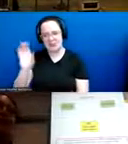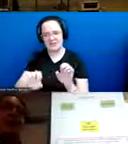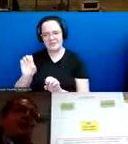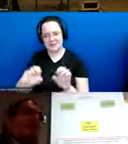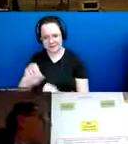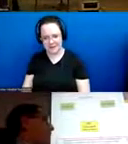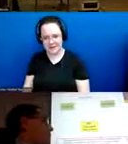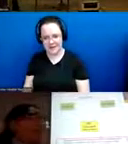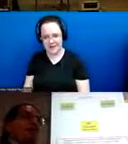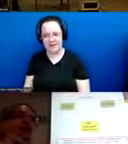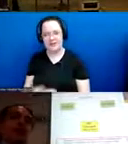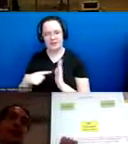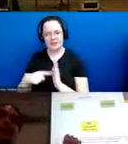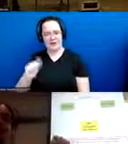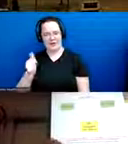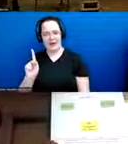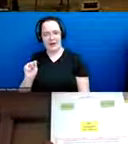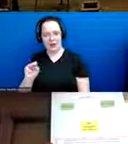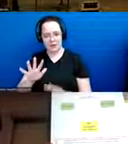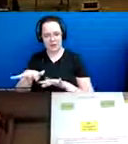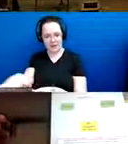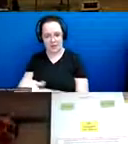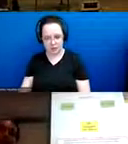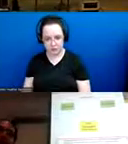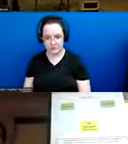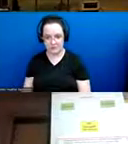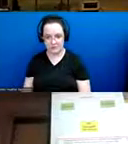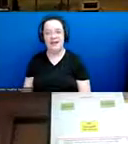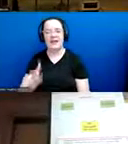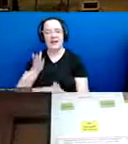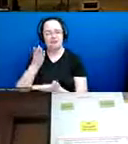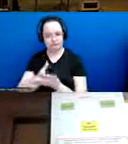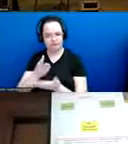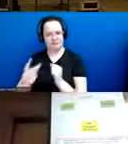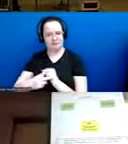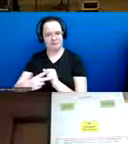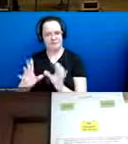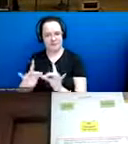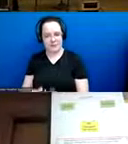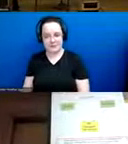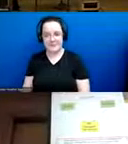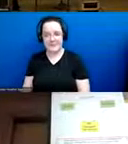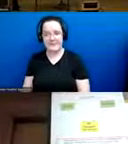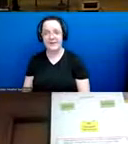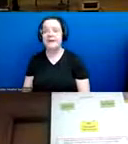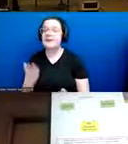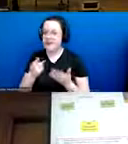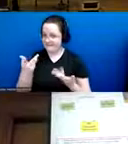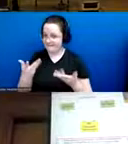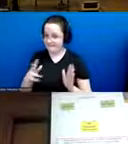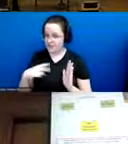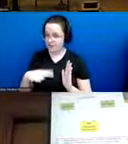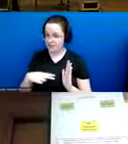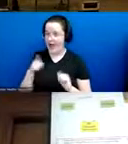or 14 kilometers of propagation and demonstration of entanglement. Maybe some of you have read about this